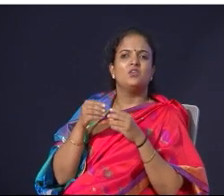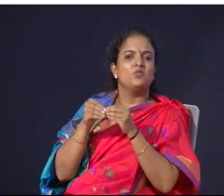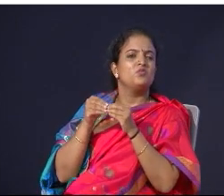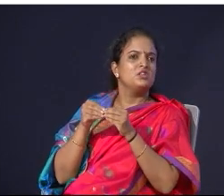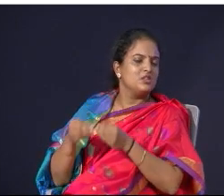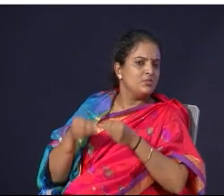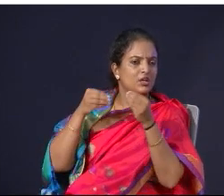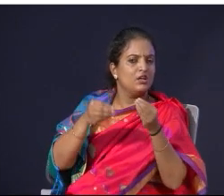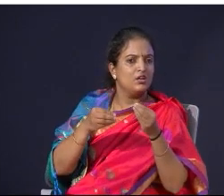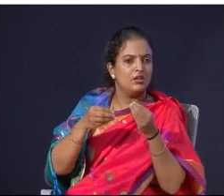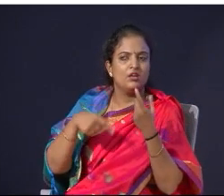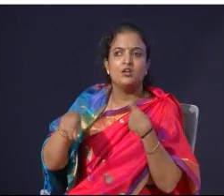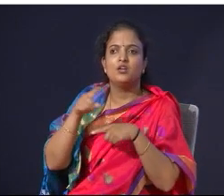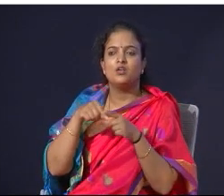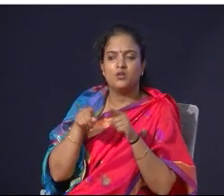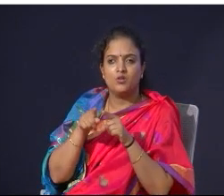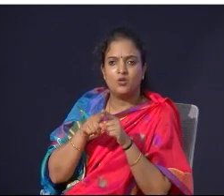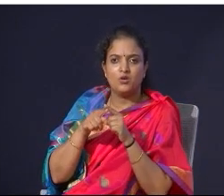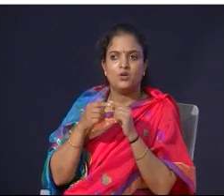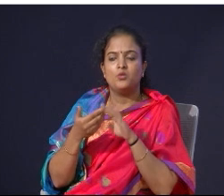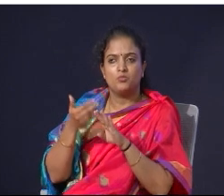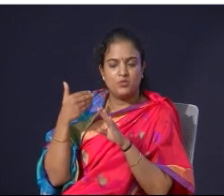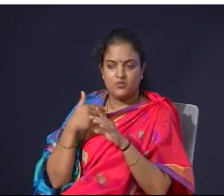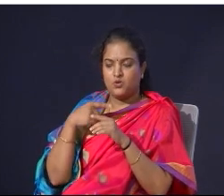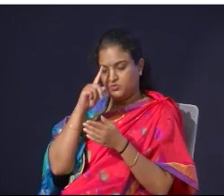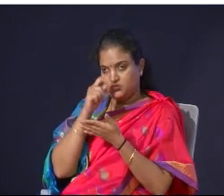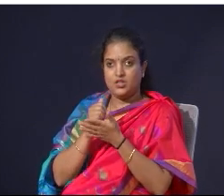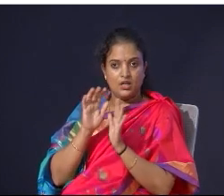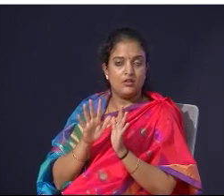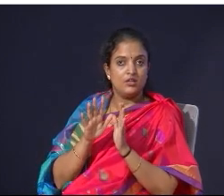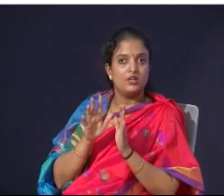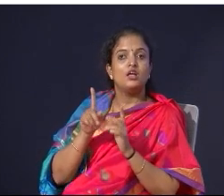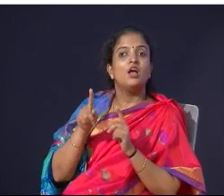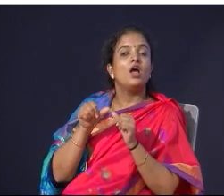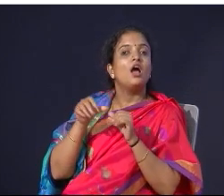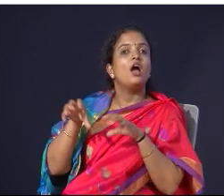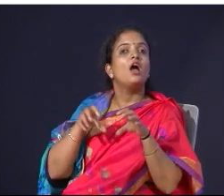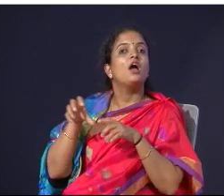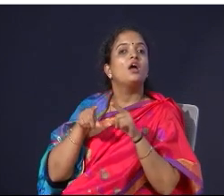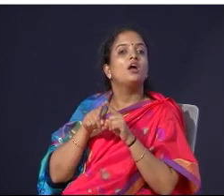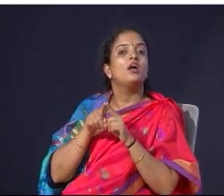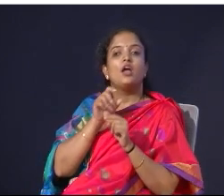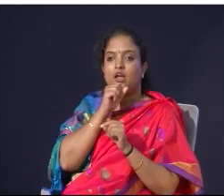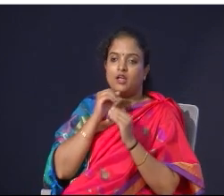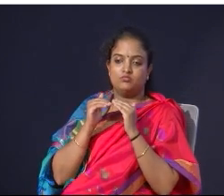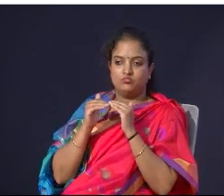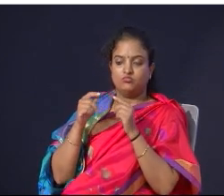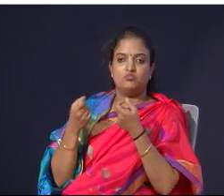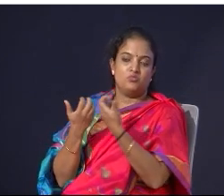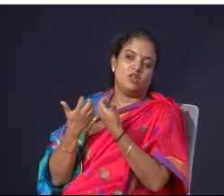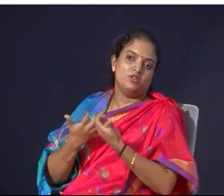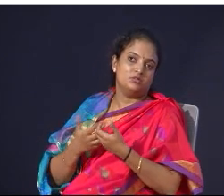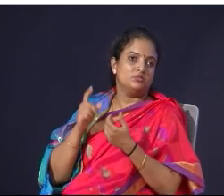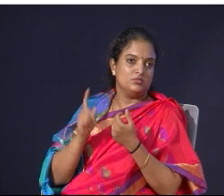some proprioceptive input before we start our sessions. The activity should be age appropriate. I also am